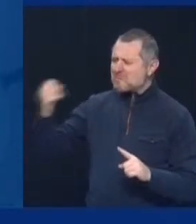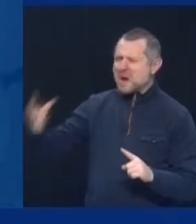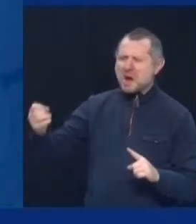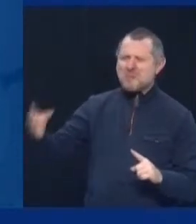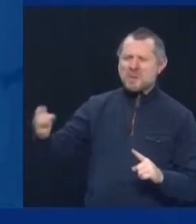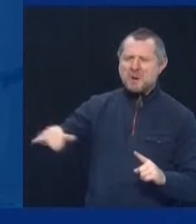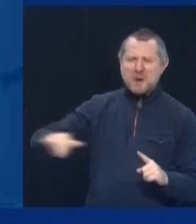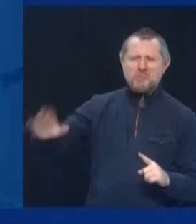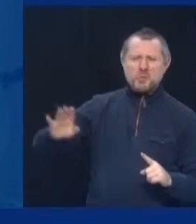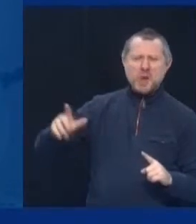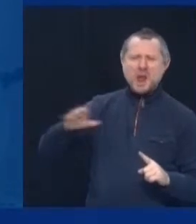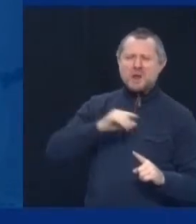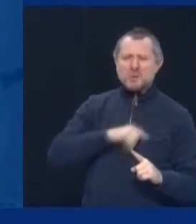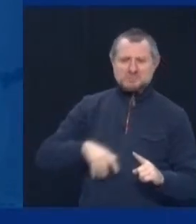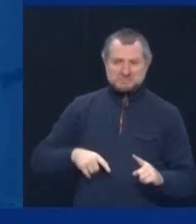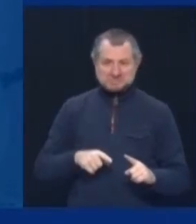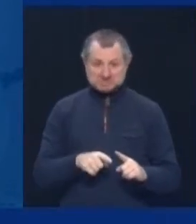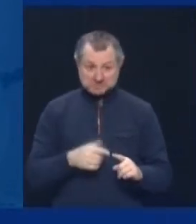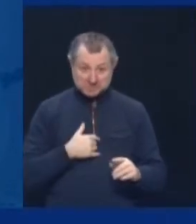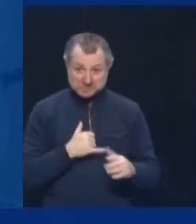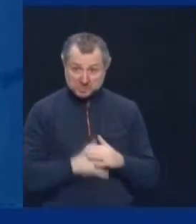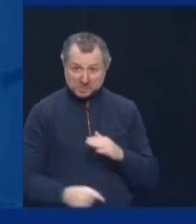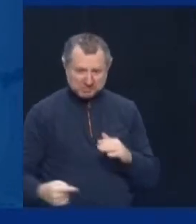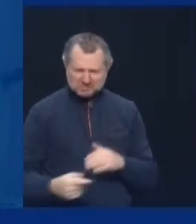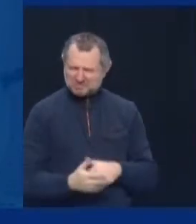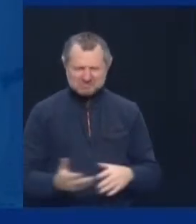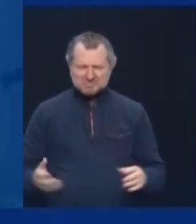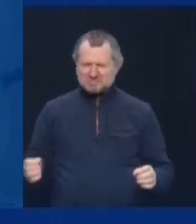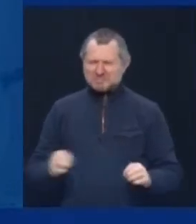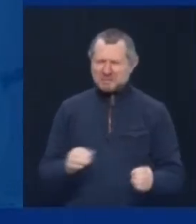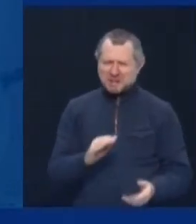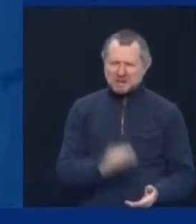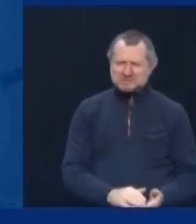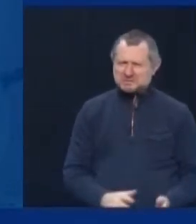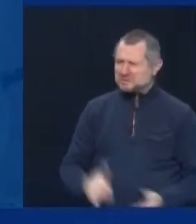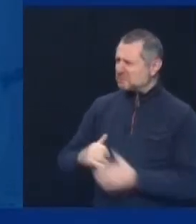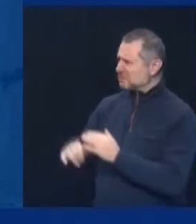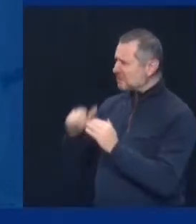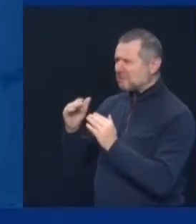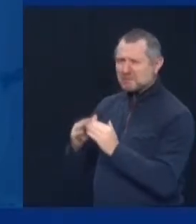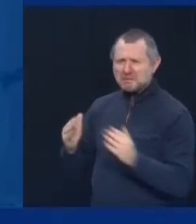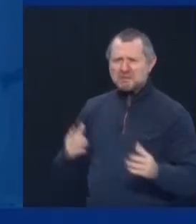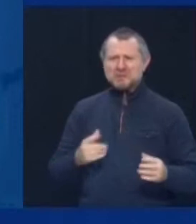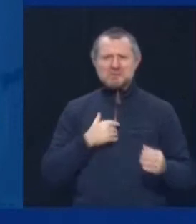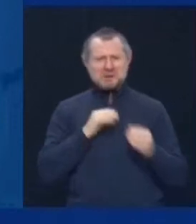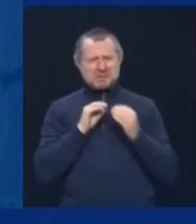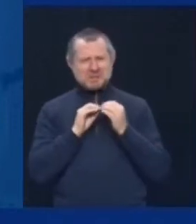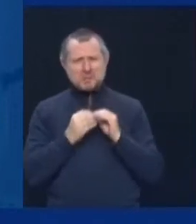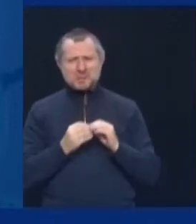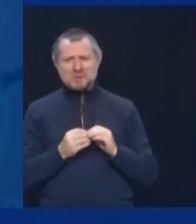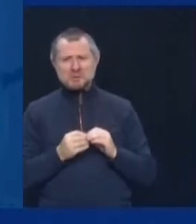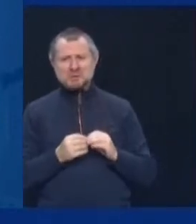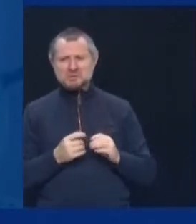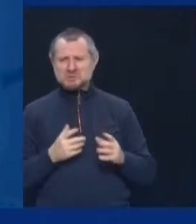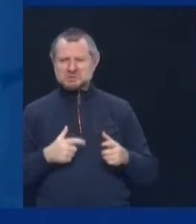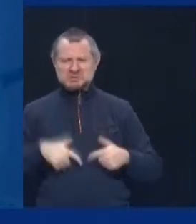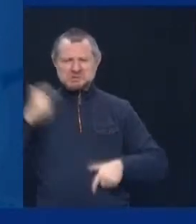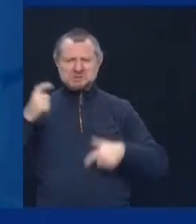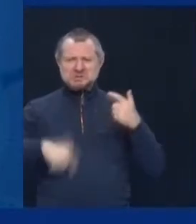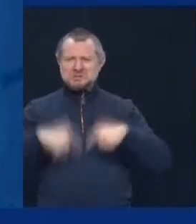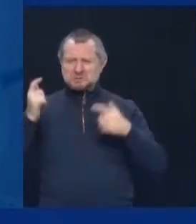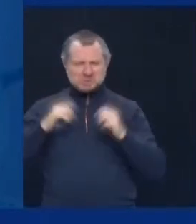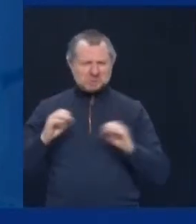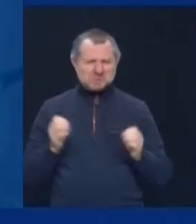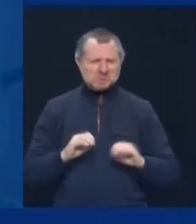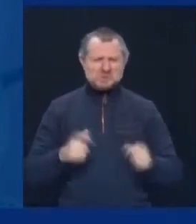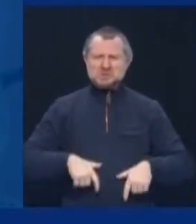service of the other boroughs. It doesn't have the crowded office buildings of the other boroughs. It has less